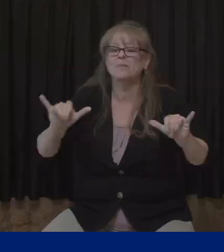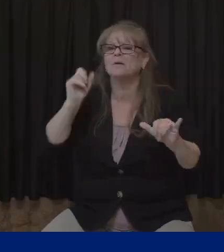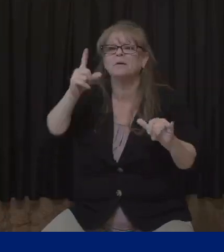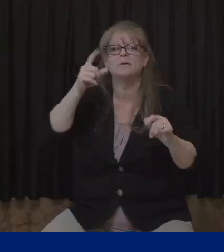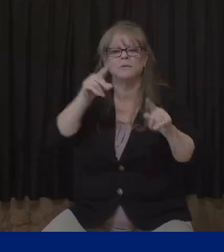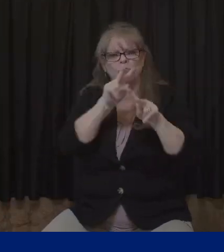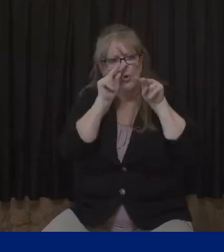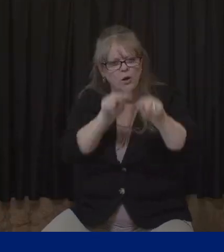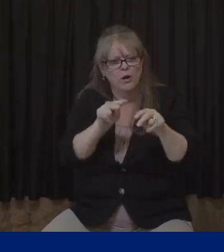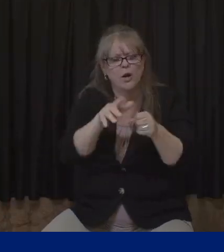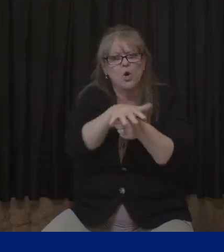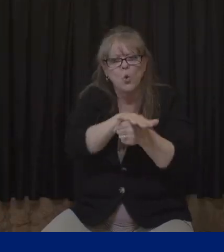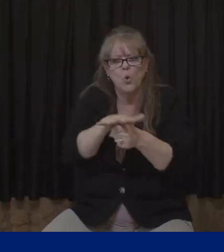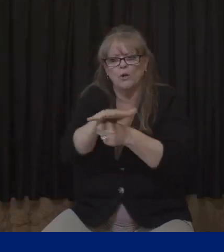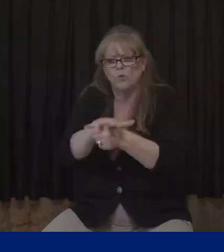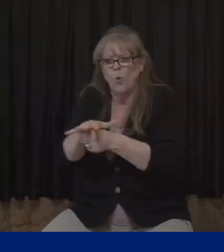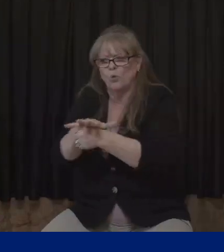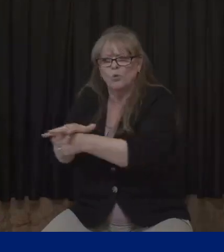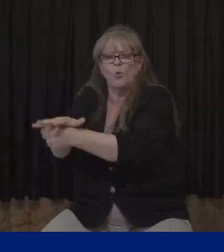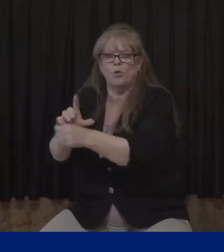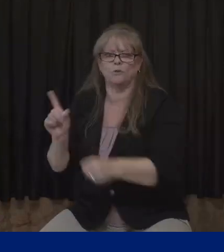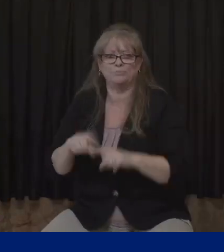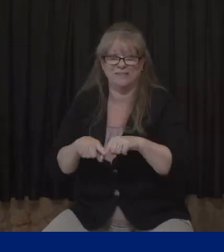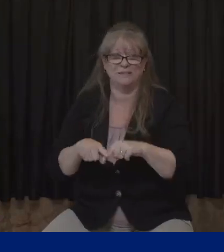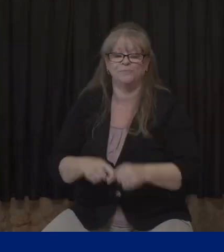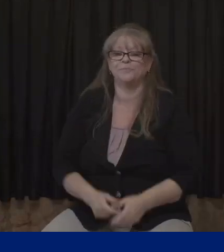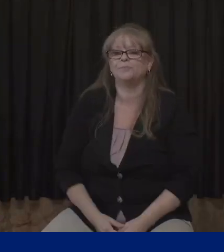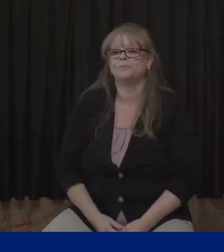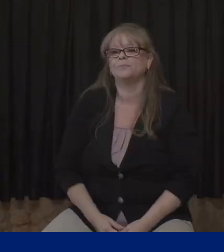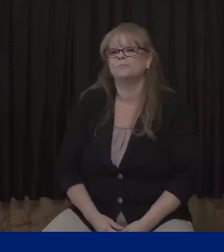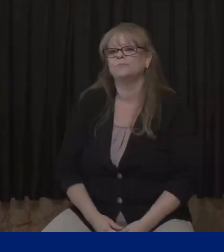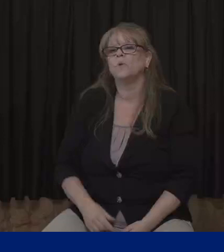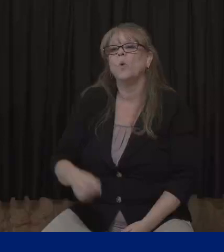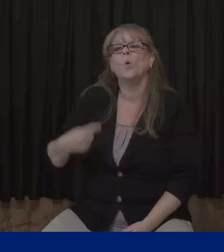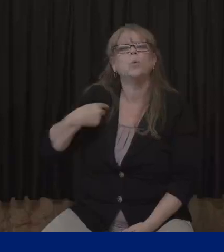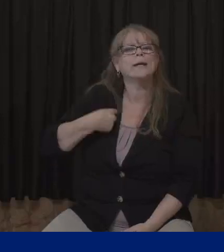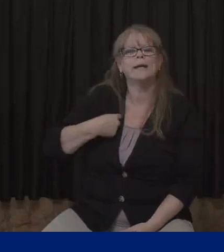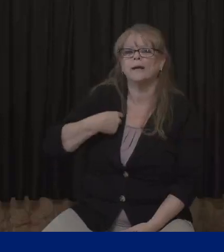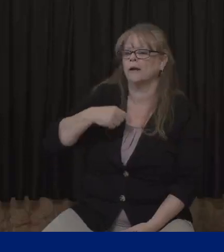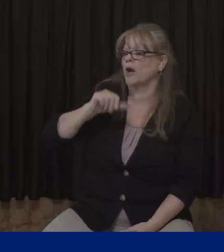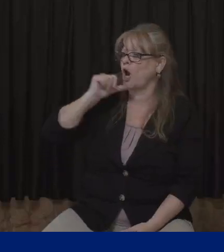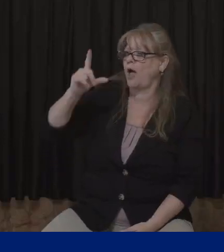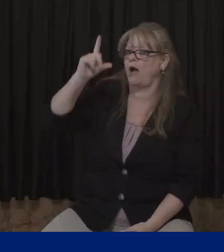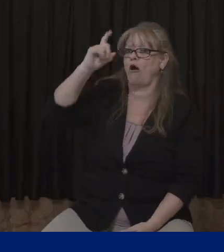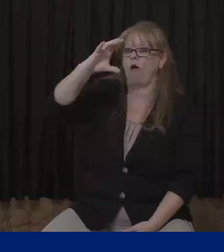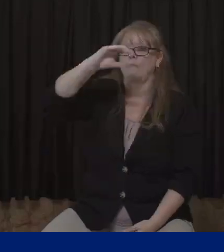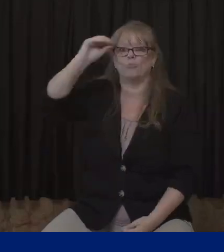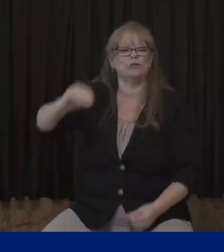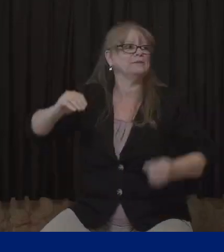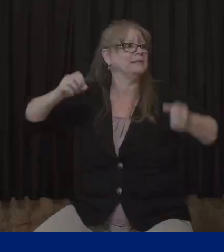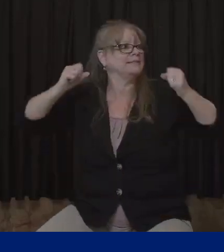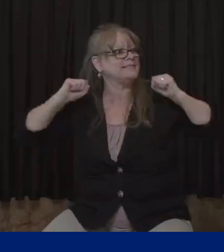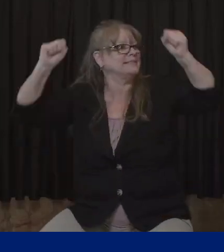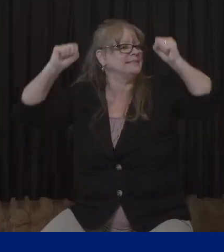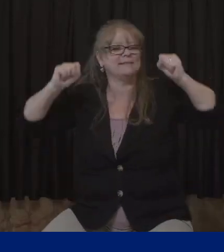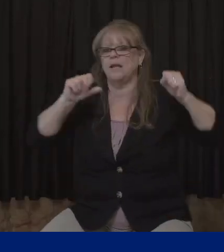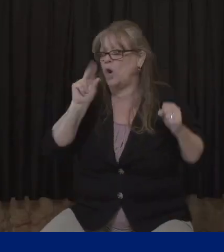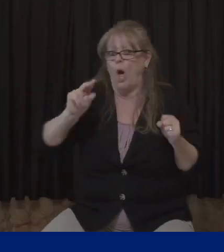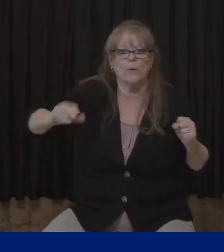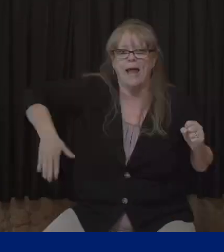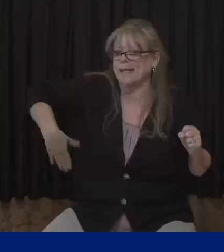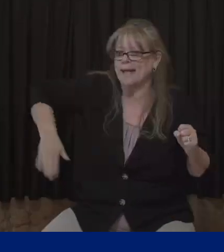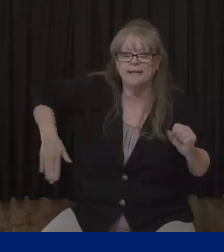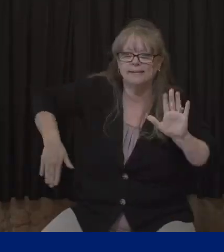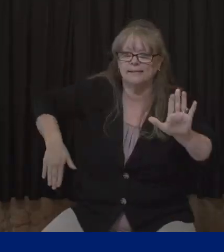in your area as well. We're not out of the woods yet. You need to make sure that you're still taking the steps that you can to protect